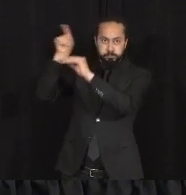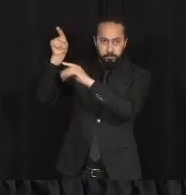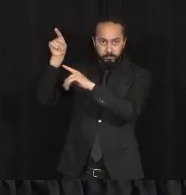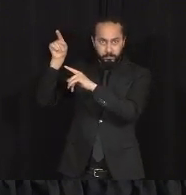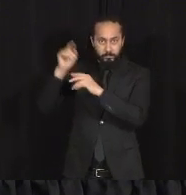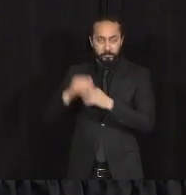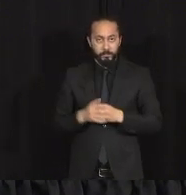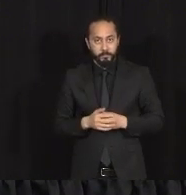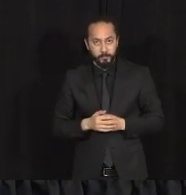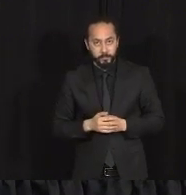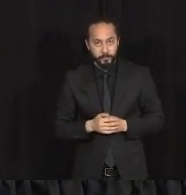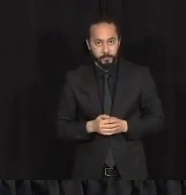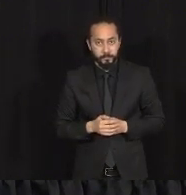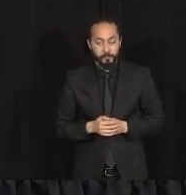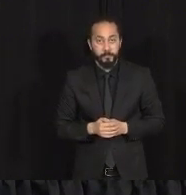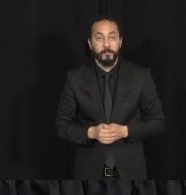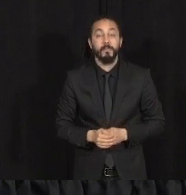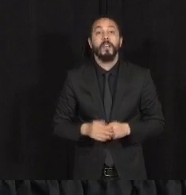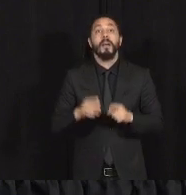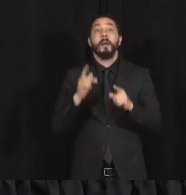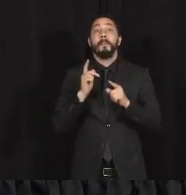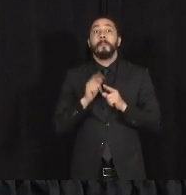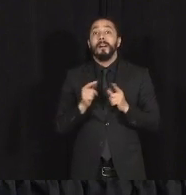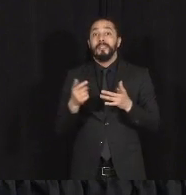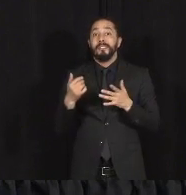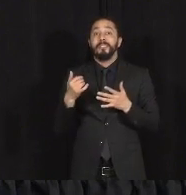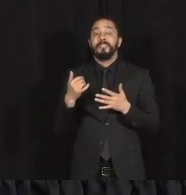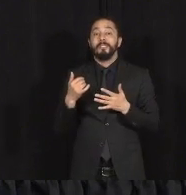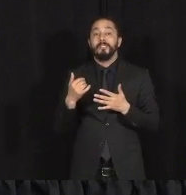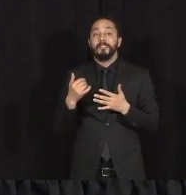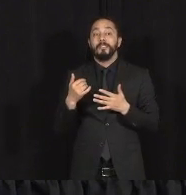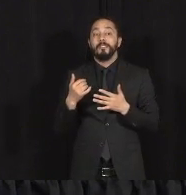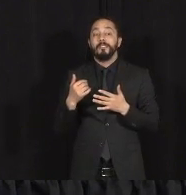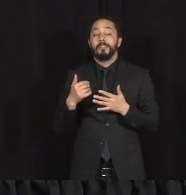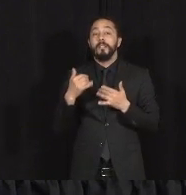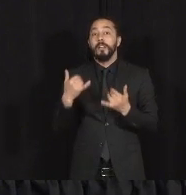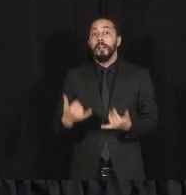units insert the necessary details.